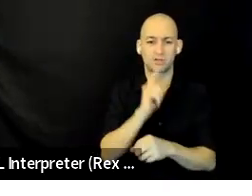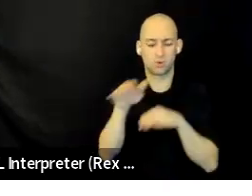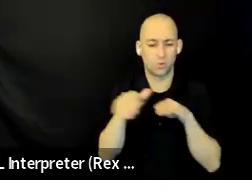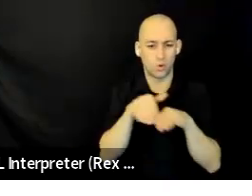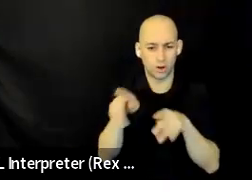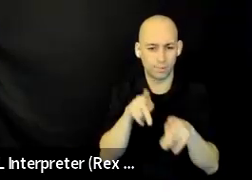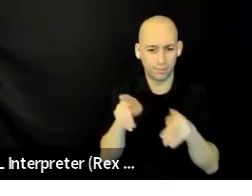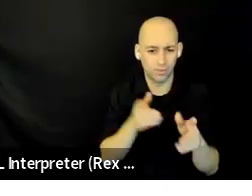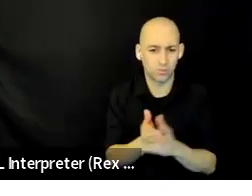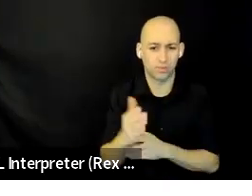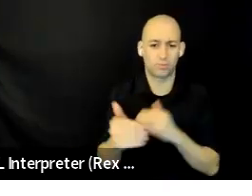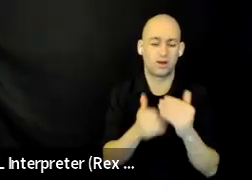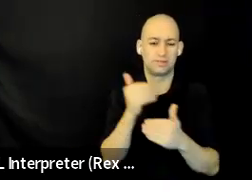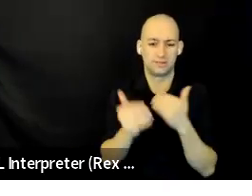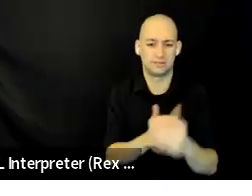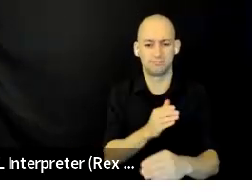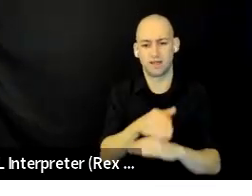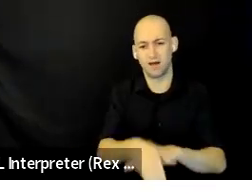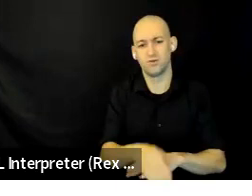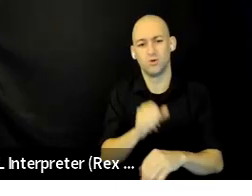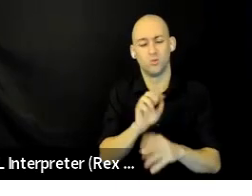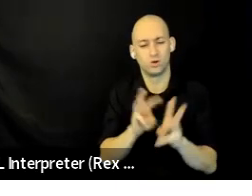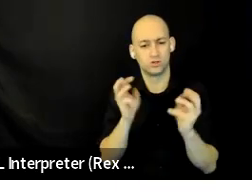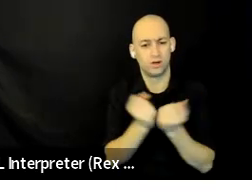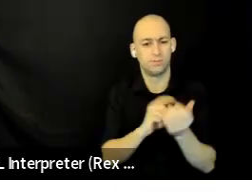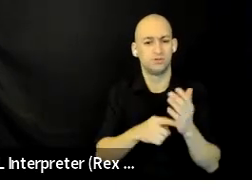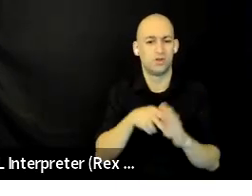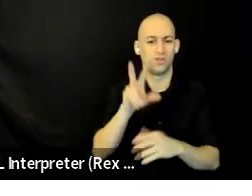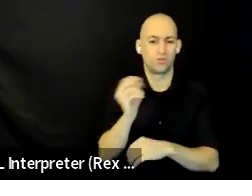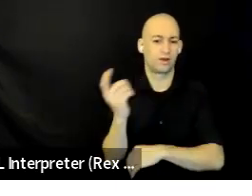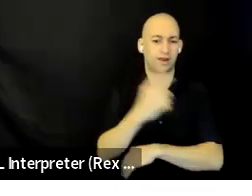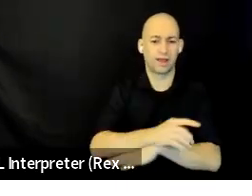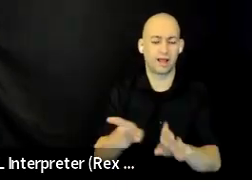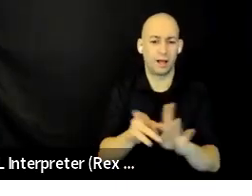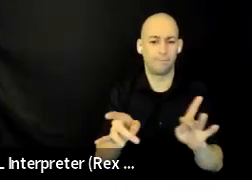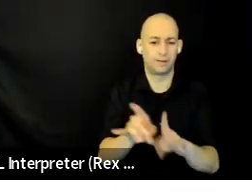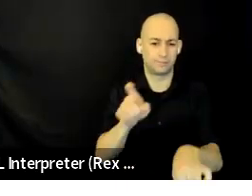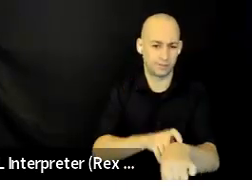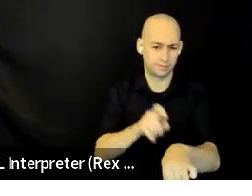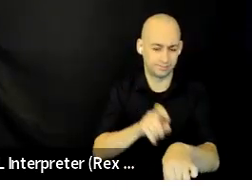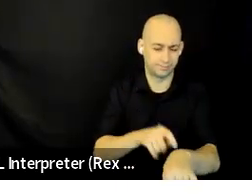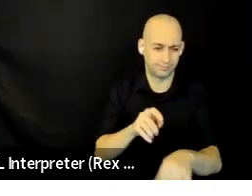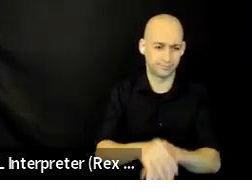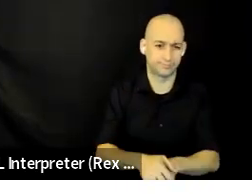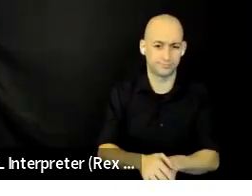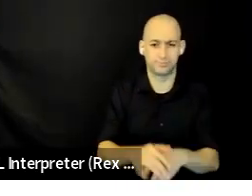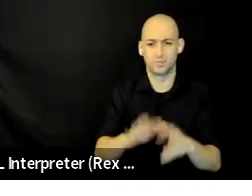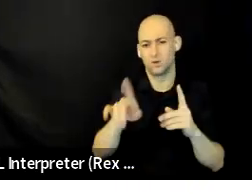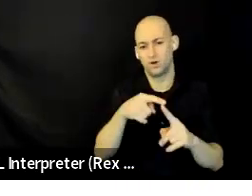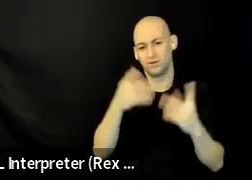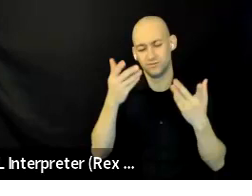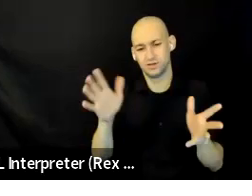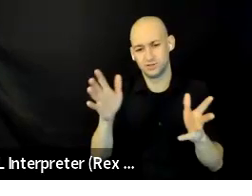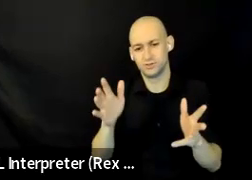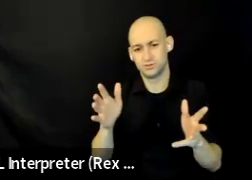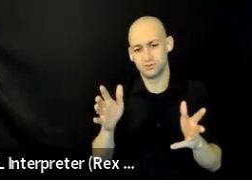process. After the workshops, we're going to be kicking off a 30-day comment period. And then once that comment period closes,